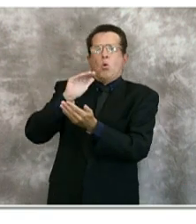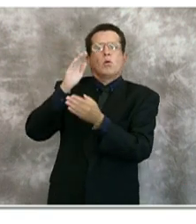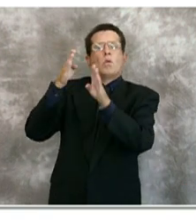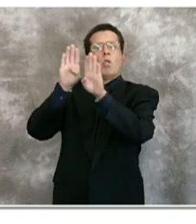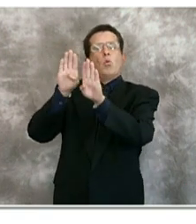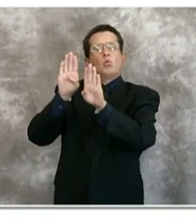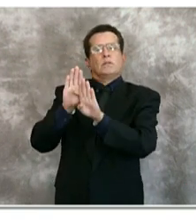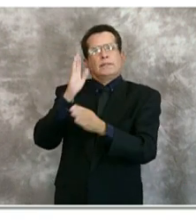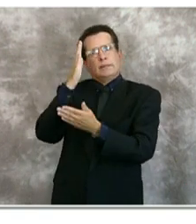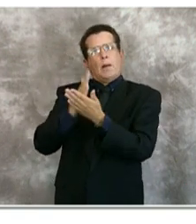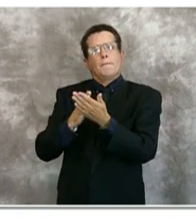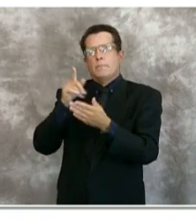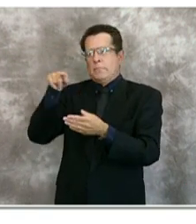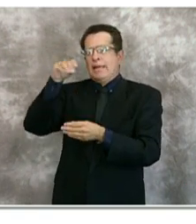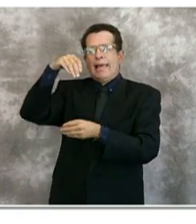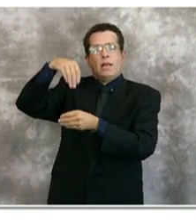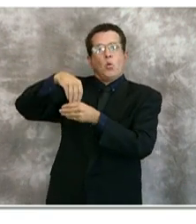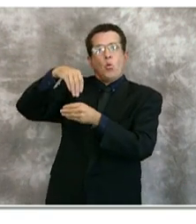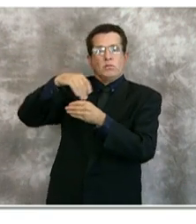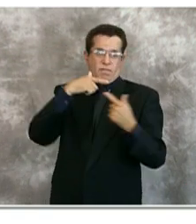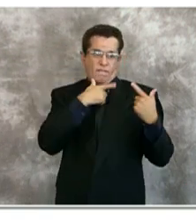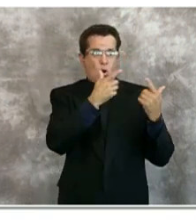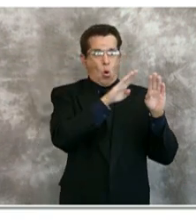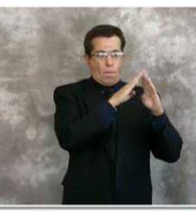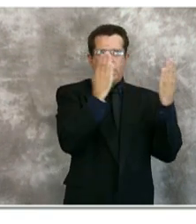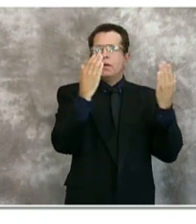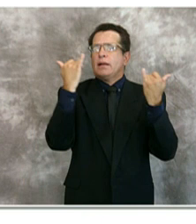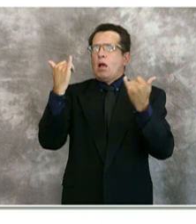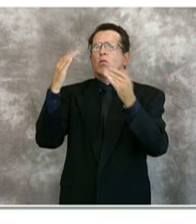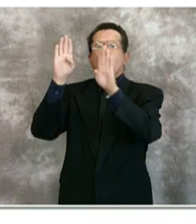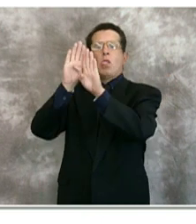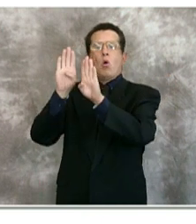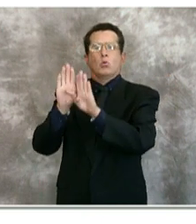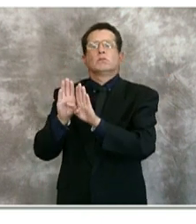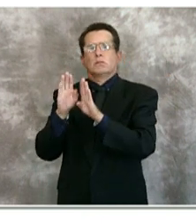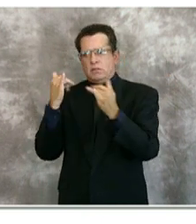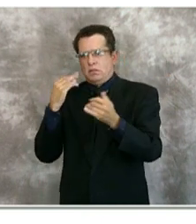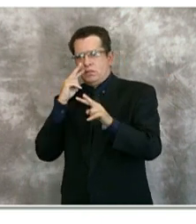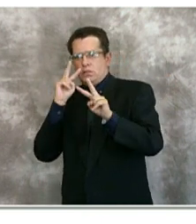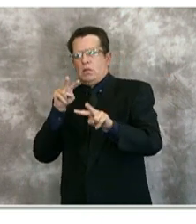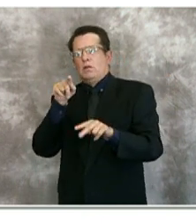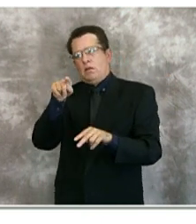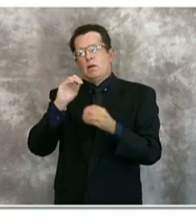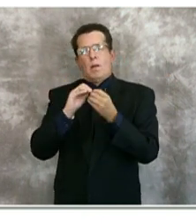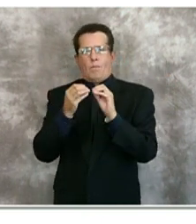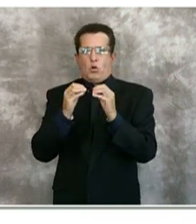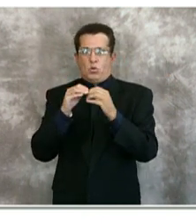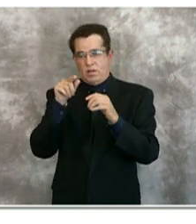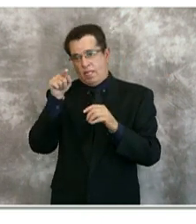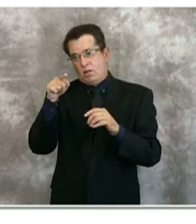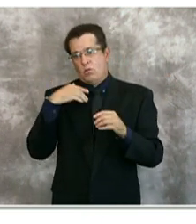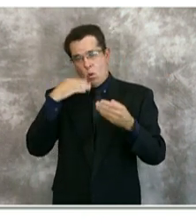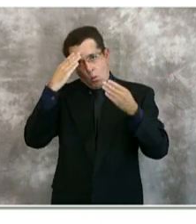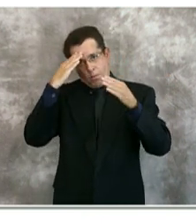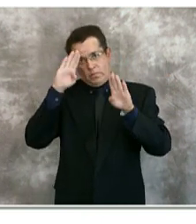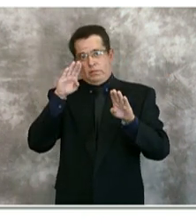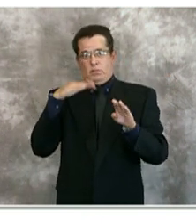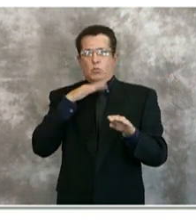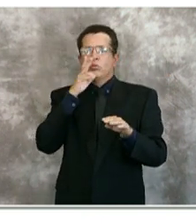activities as a result of opening up various sectors, we hope to see the